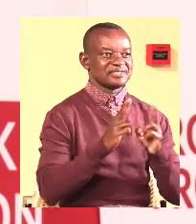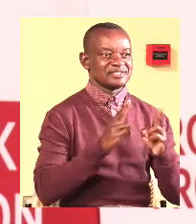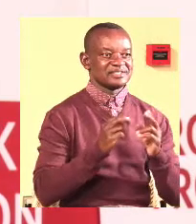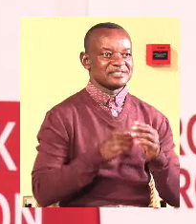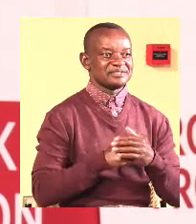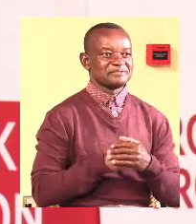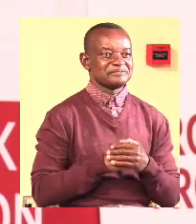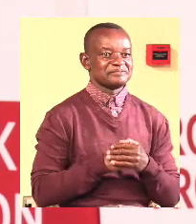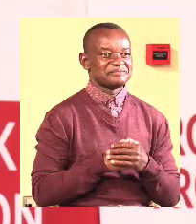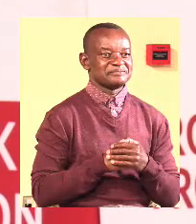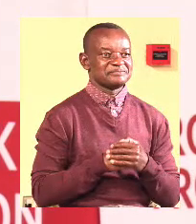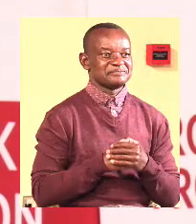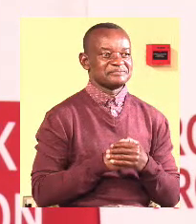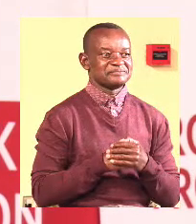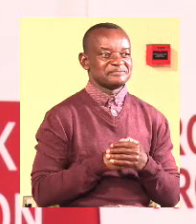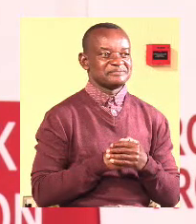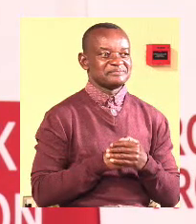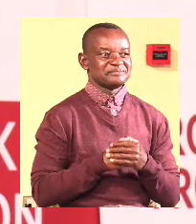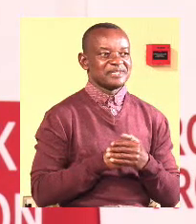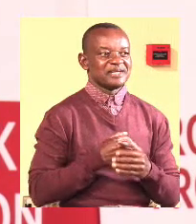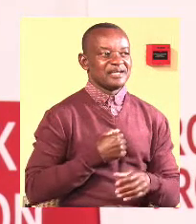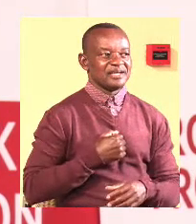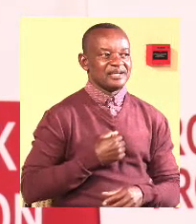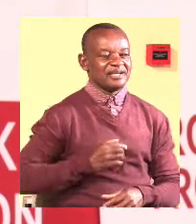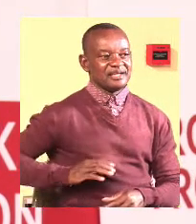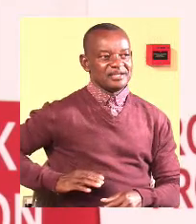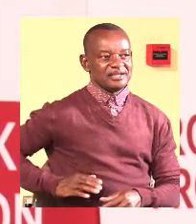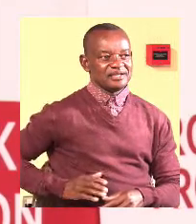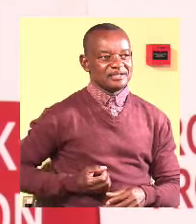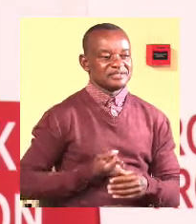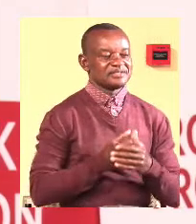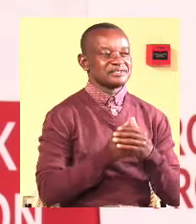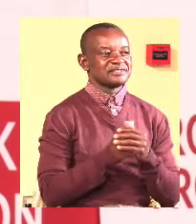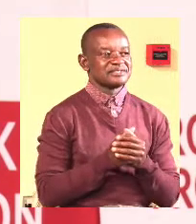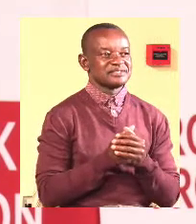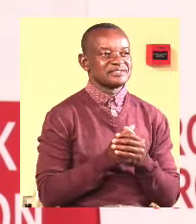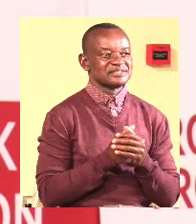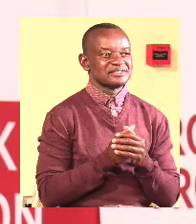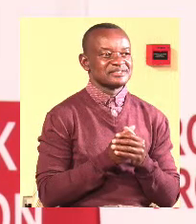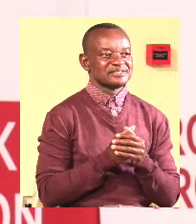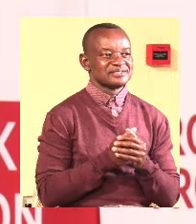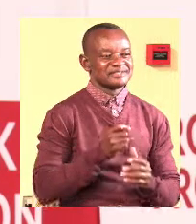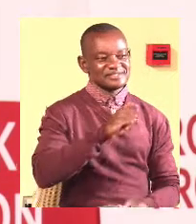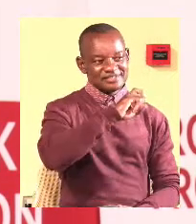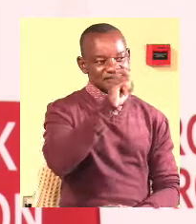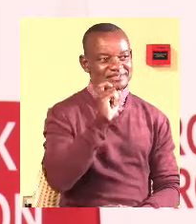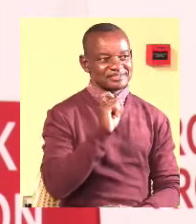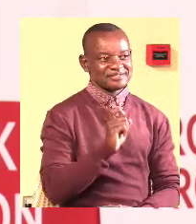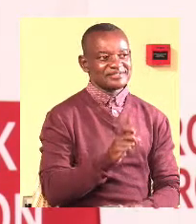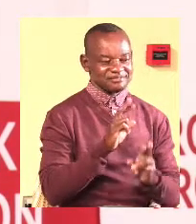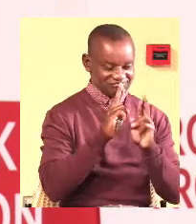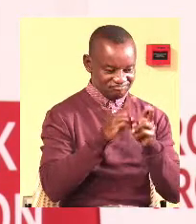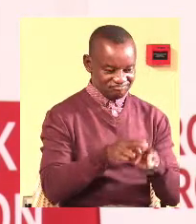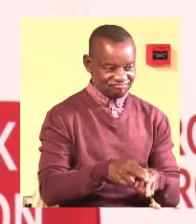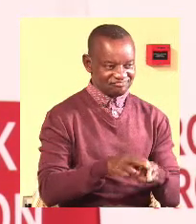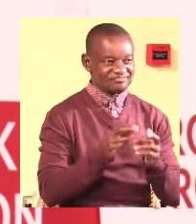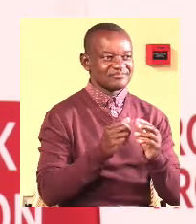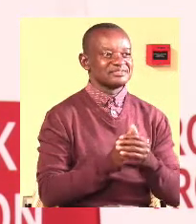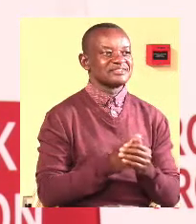and I'll ask our Honorable Minister, Dr. Muinyangwe, just to give us an update on the situation